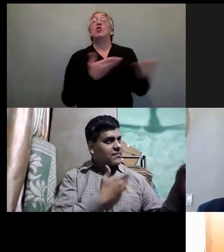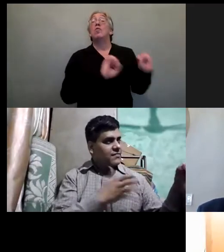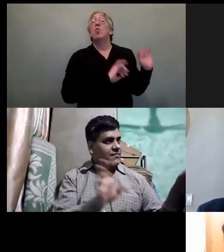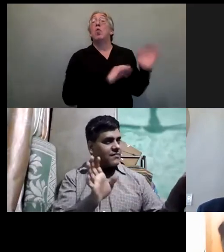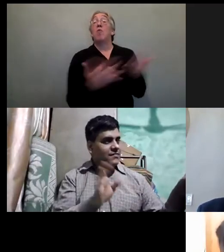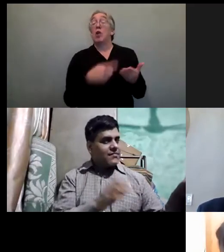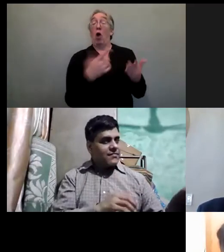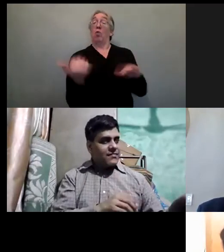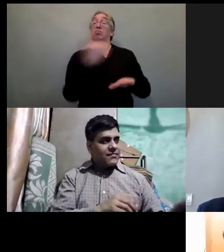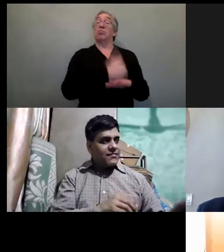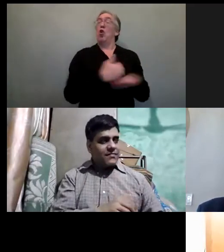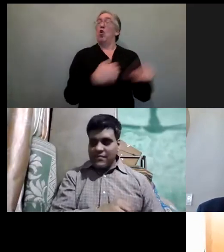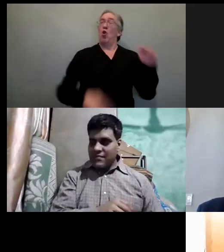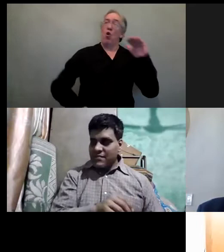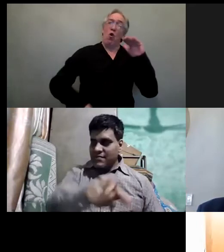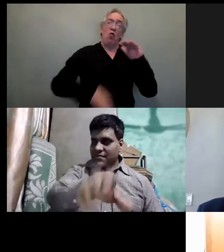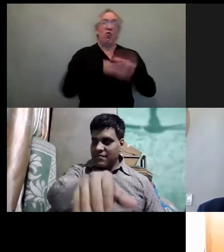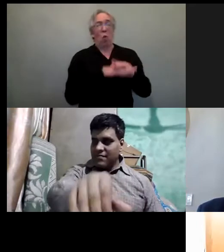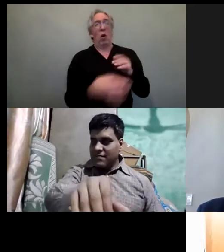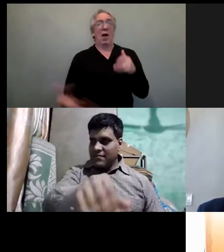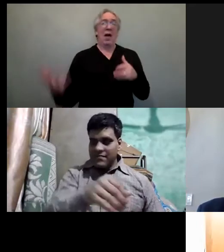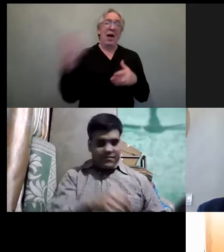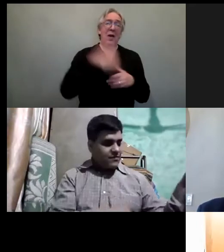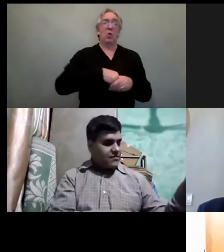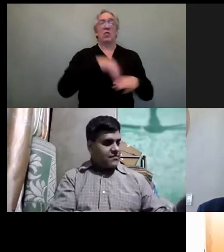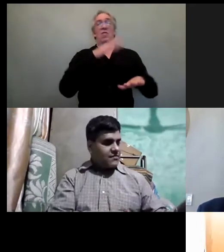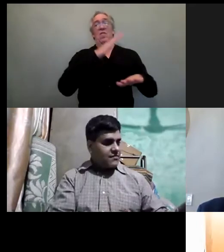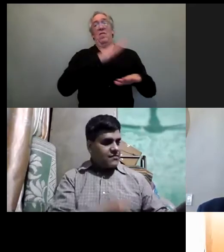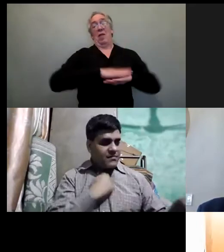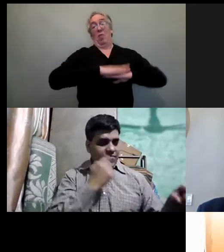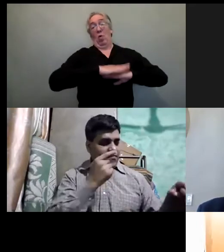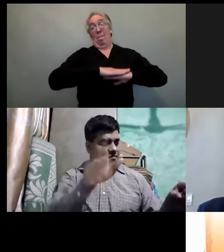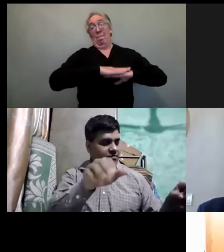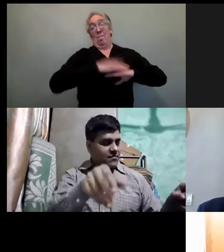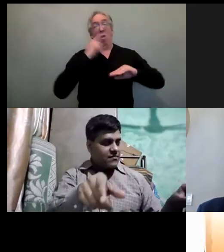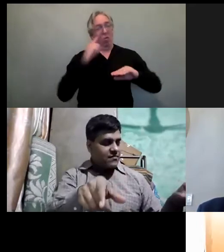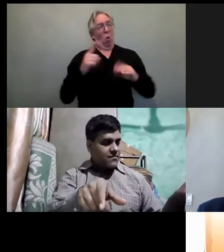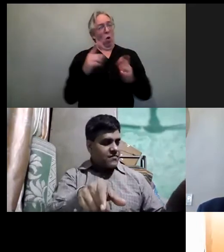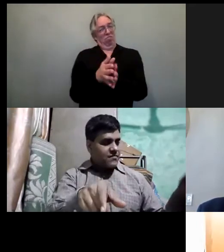as possible for the greatest number of persons with disabilities.